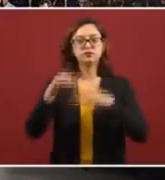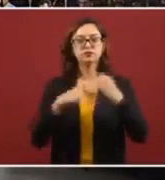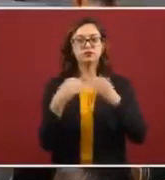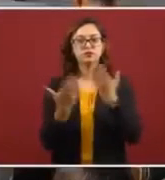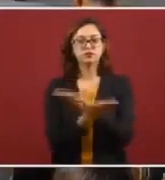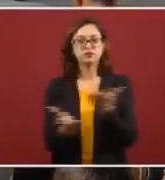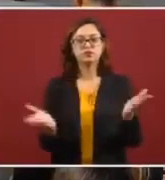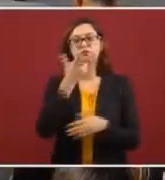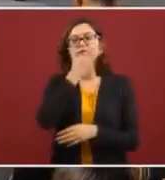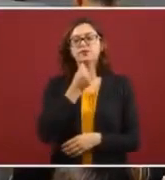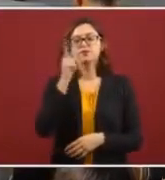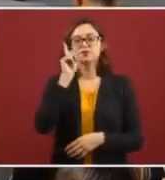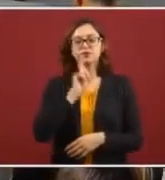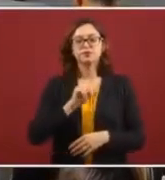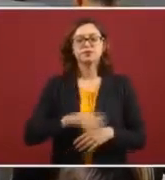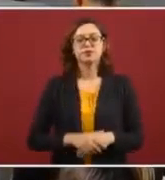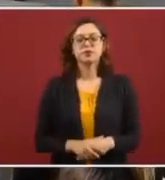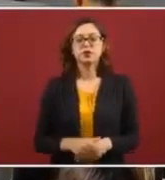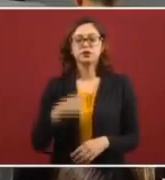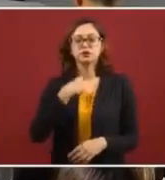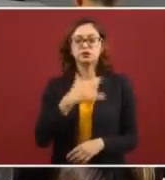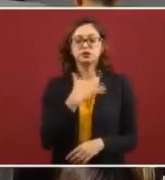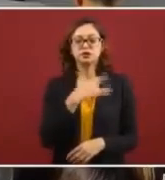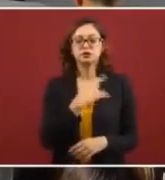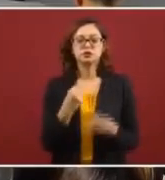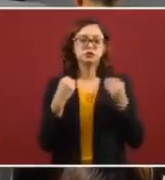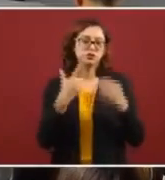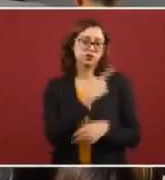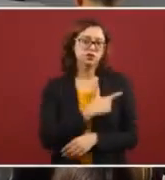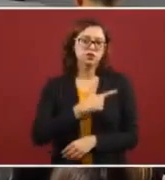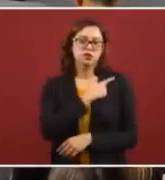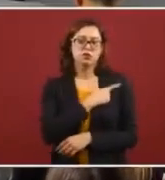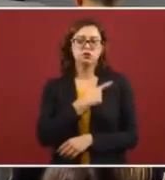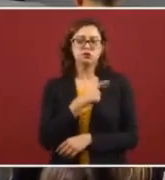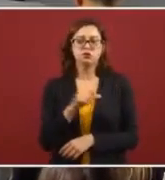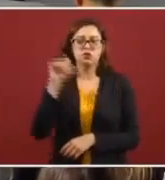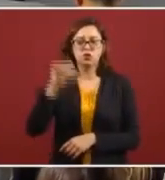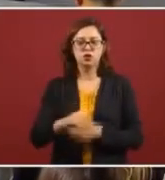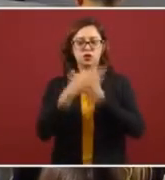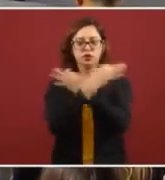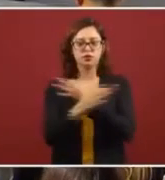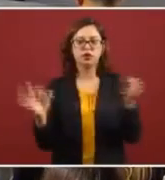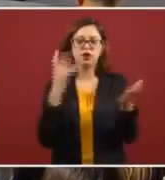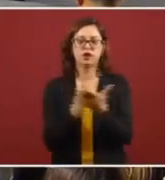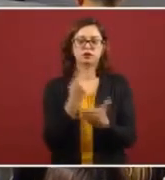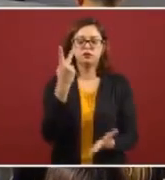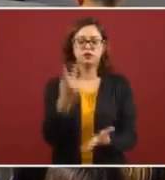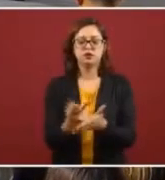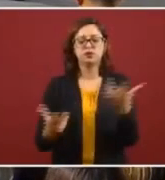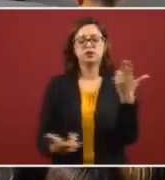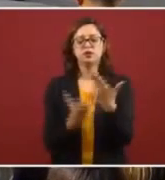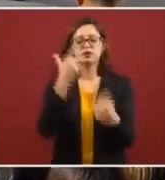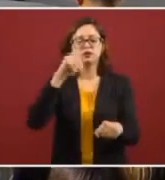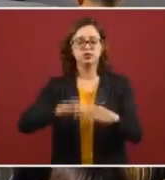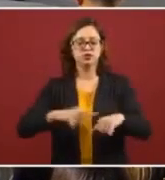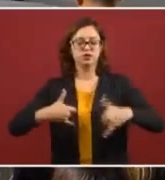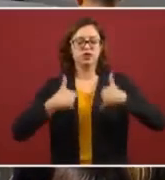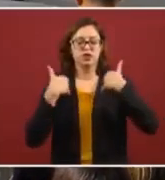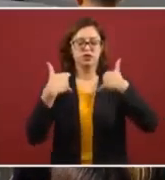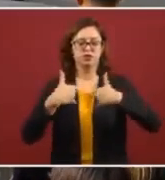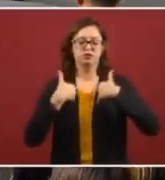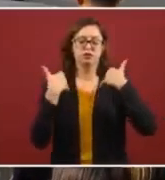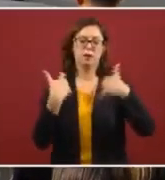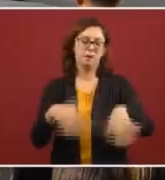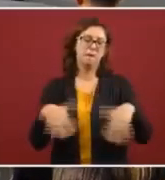So, hello everyone. It gives us very much pleasure to let you know that today we're going to